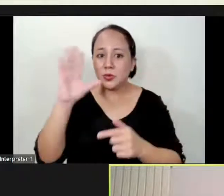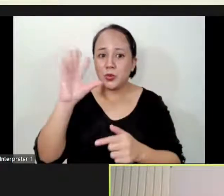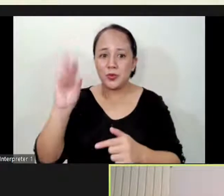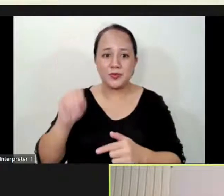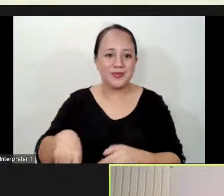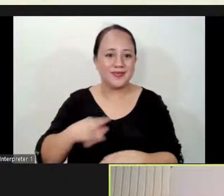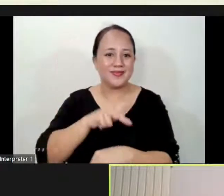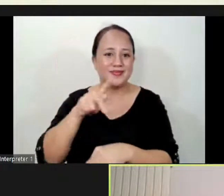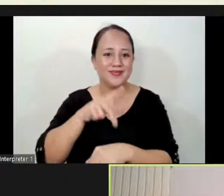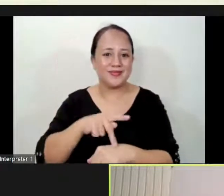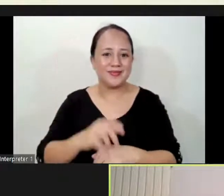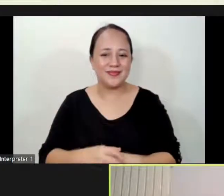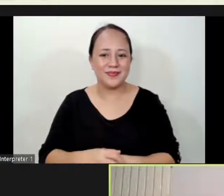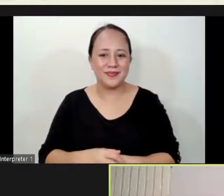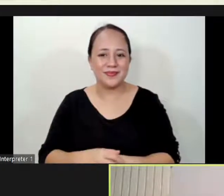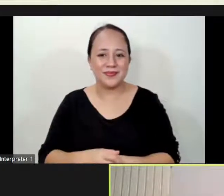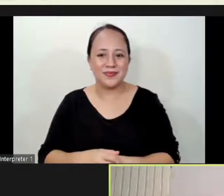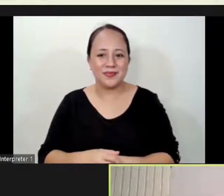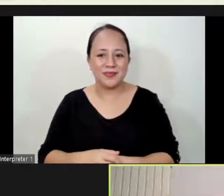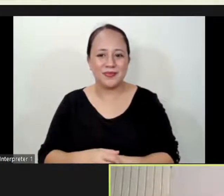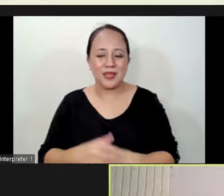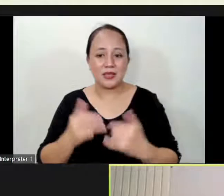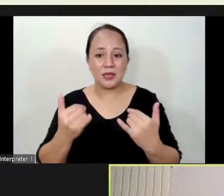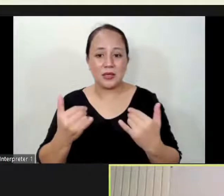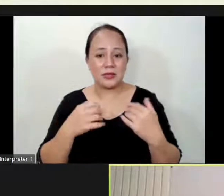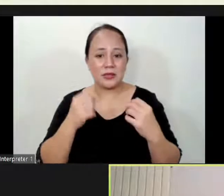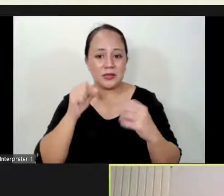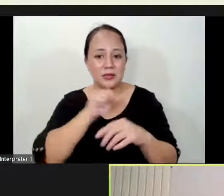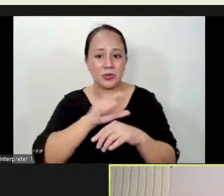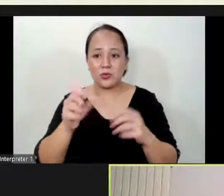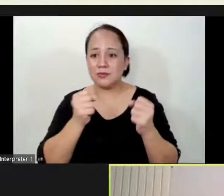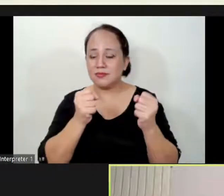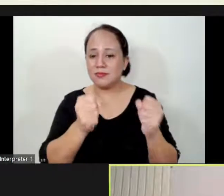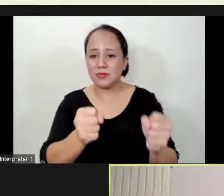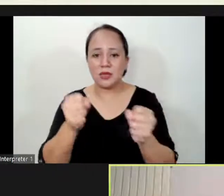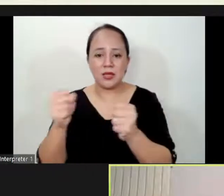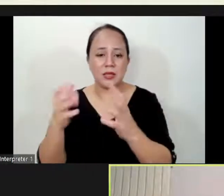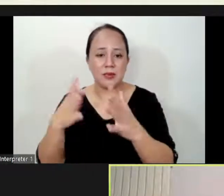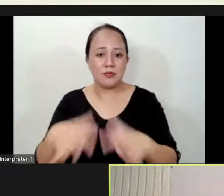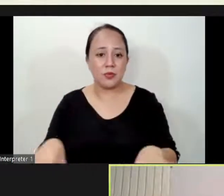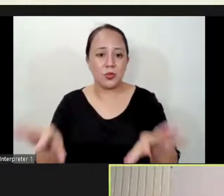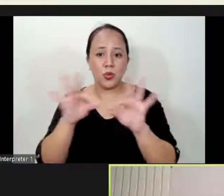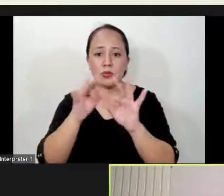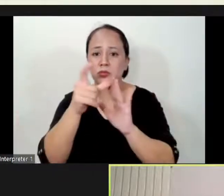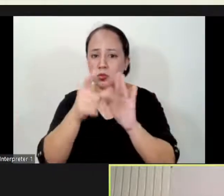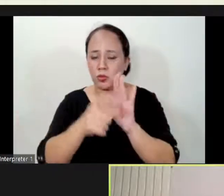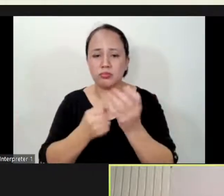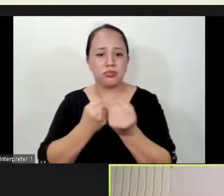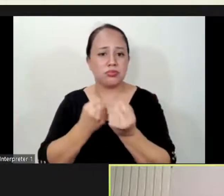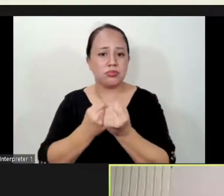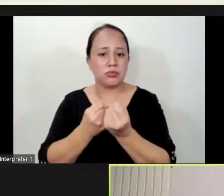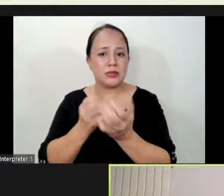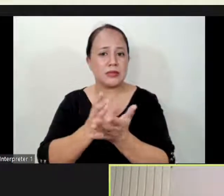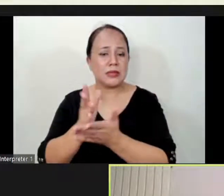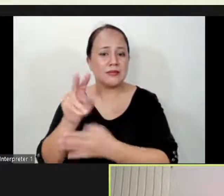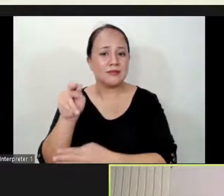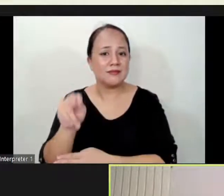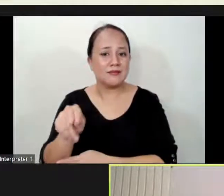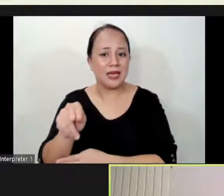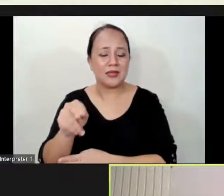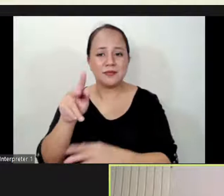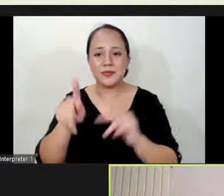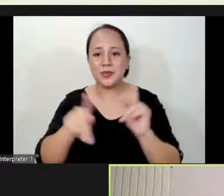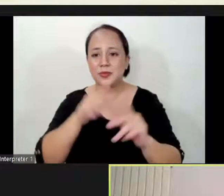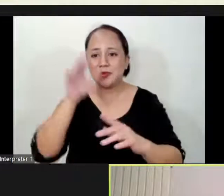the Philippines. So you have now national strategies, you have very important legislation to support the rights and needs of people